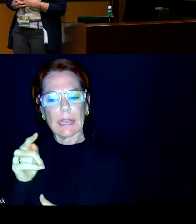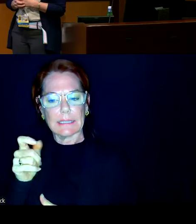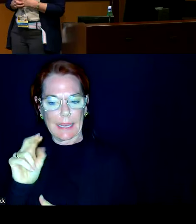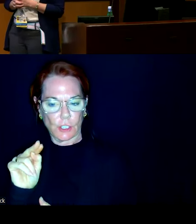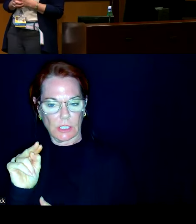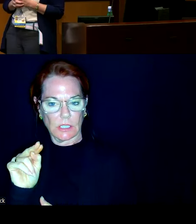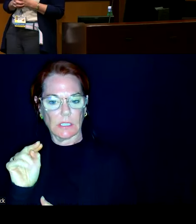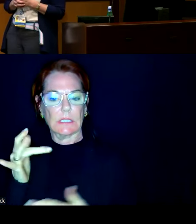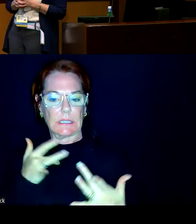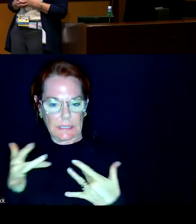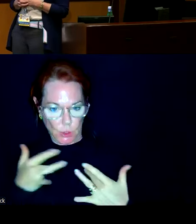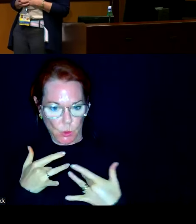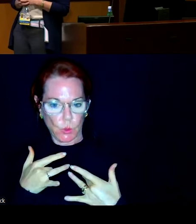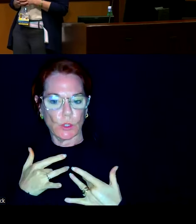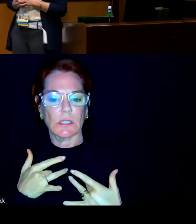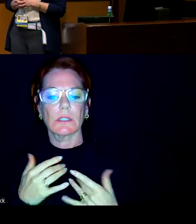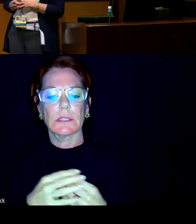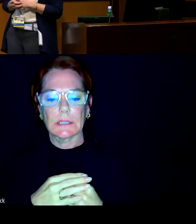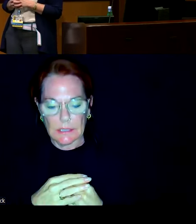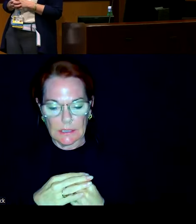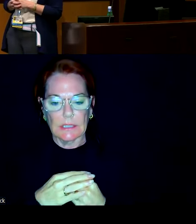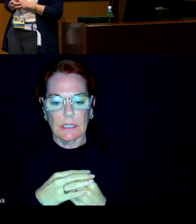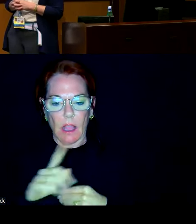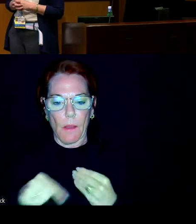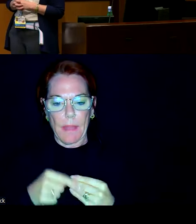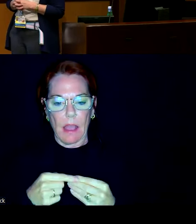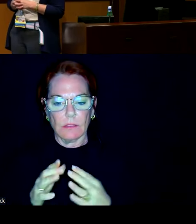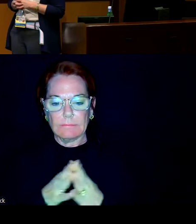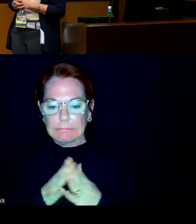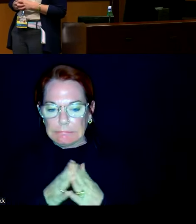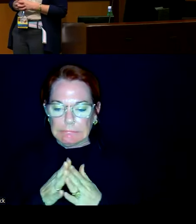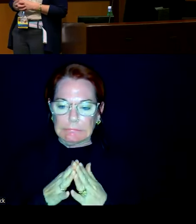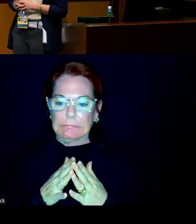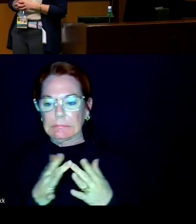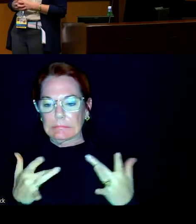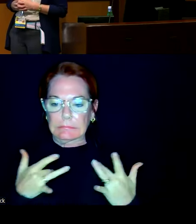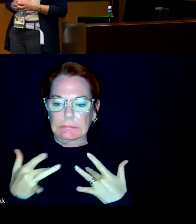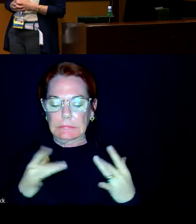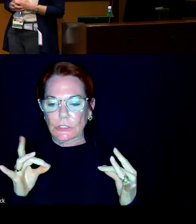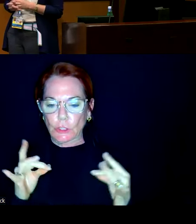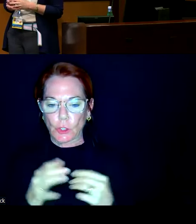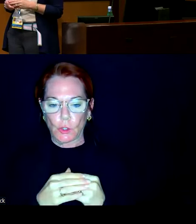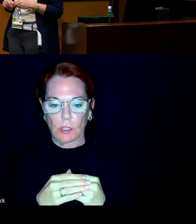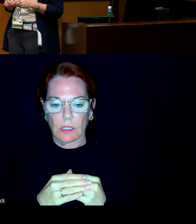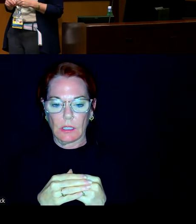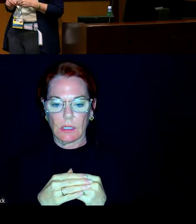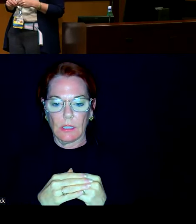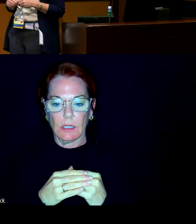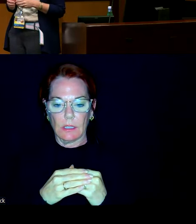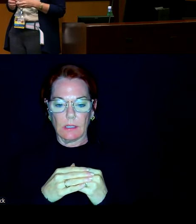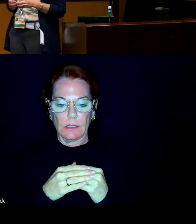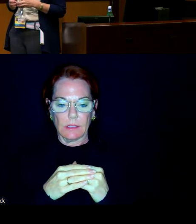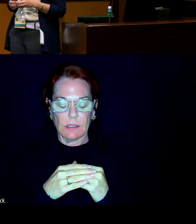that we're skating on thin evidentiary ice here. And much of the justification for using